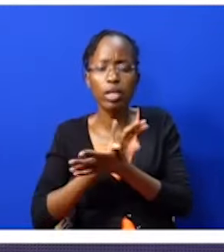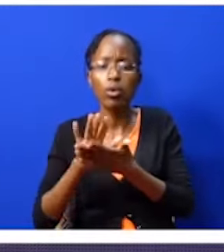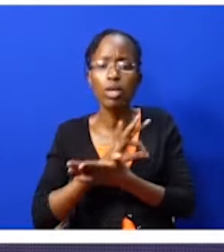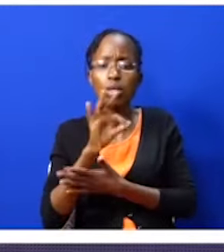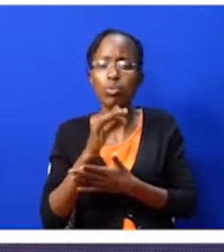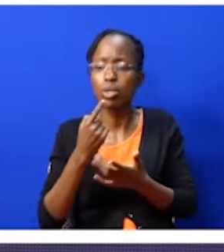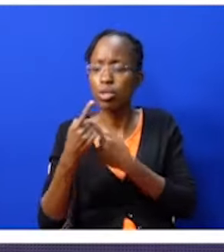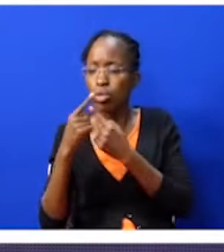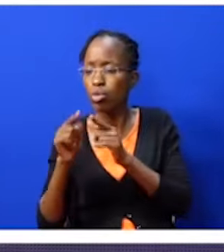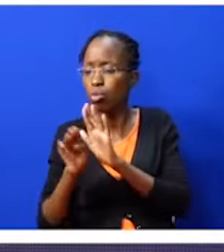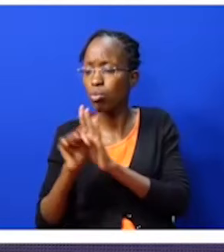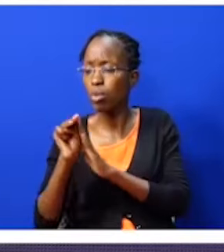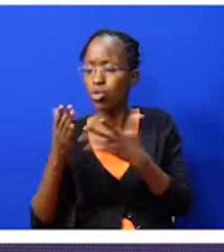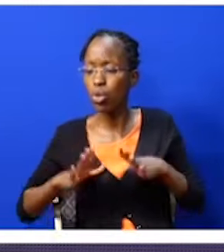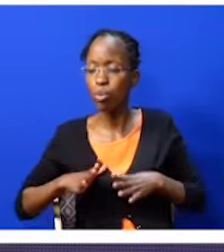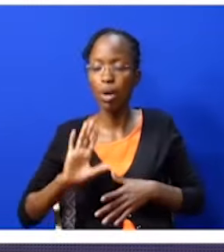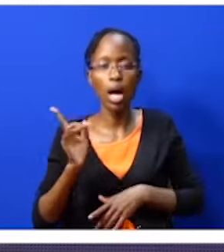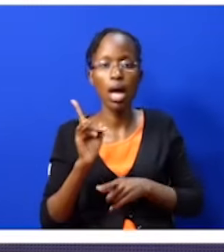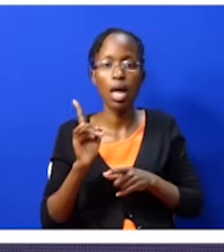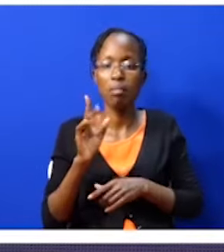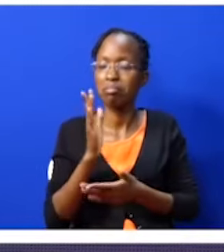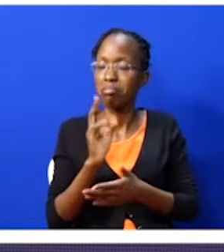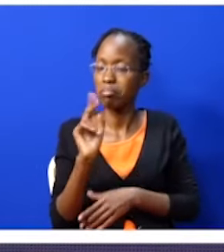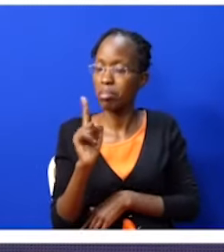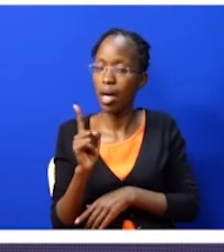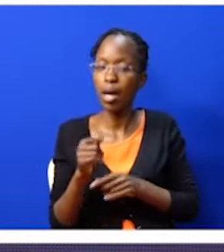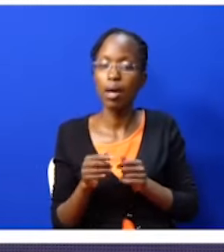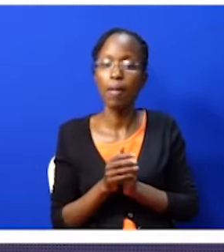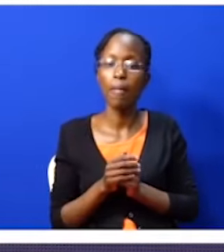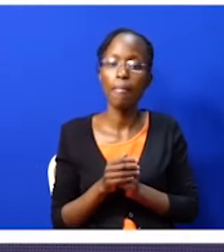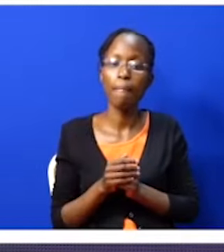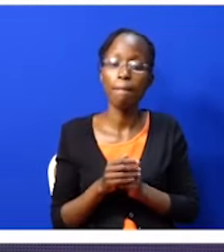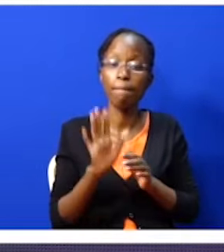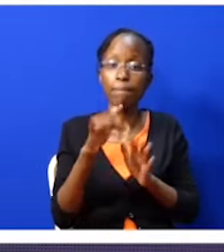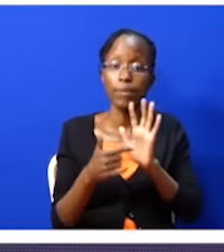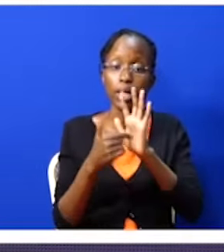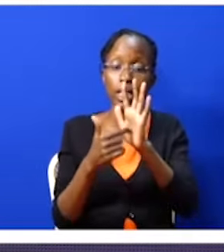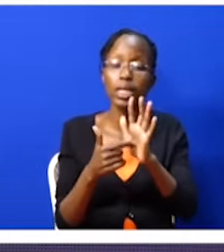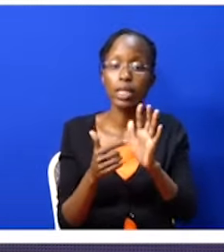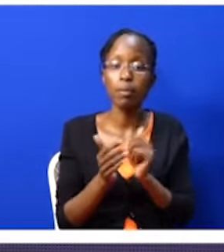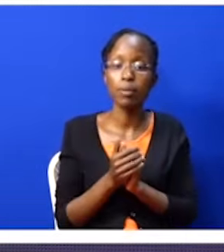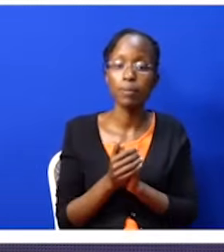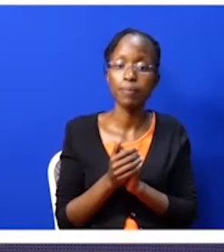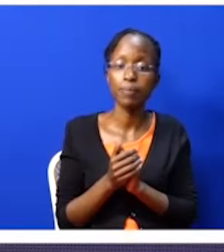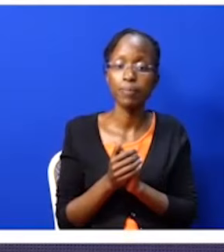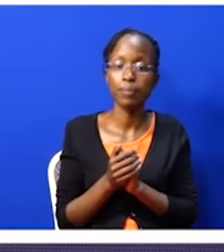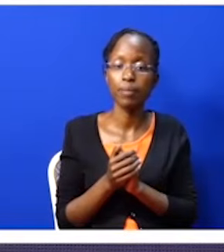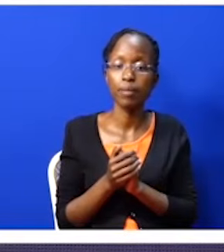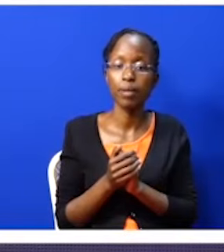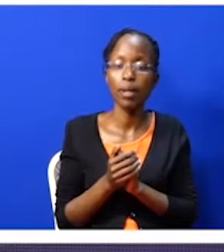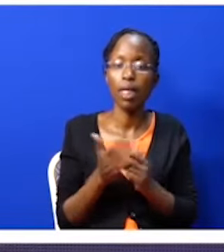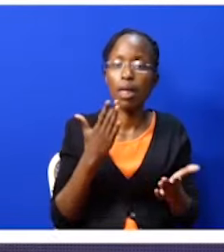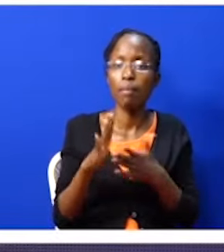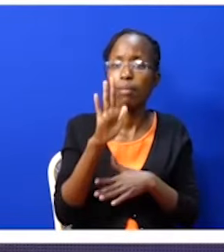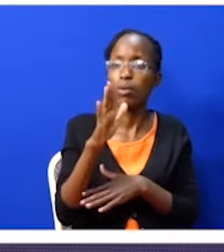to adults or that's an experience only for adults, but that's not true. For example, you may be, you know, relaxing